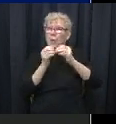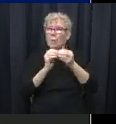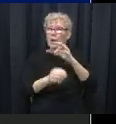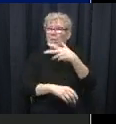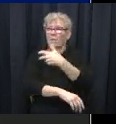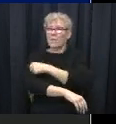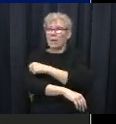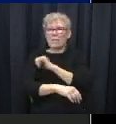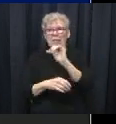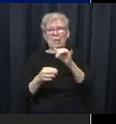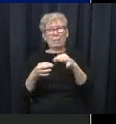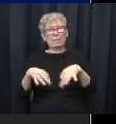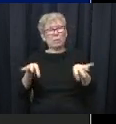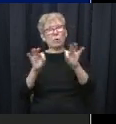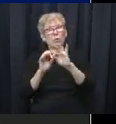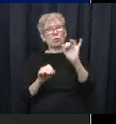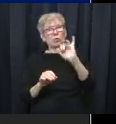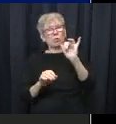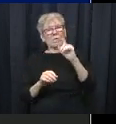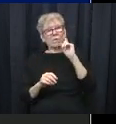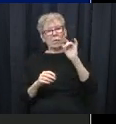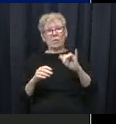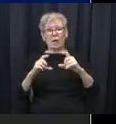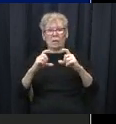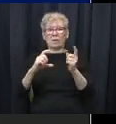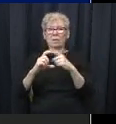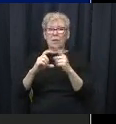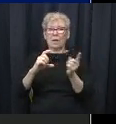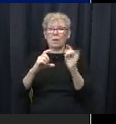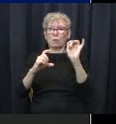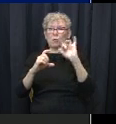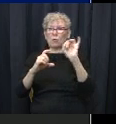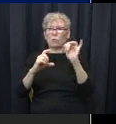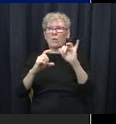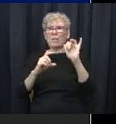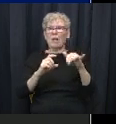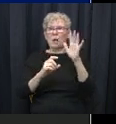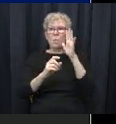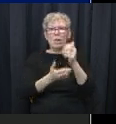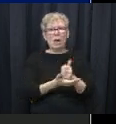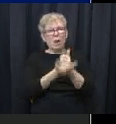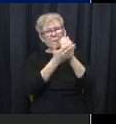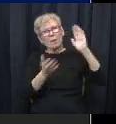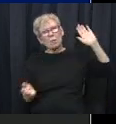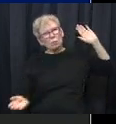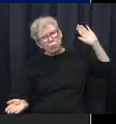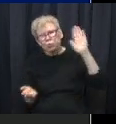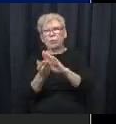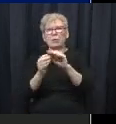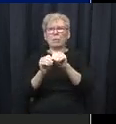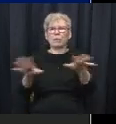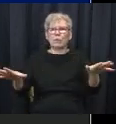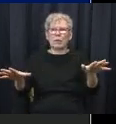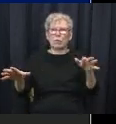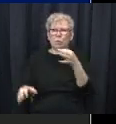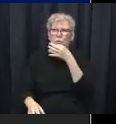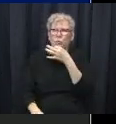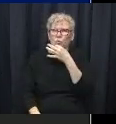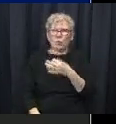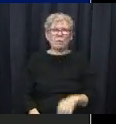to disrupt disease transmission on a large scale. This just simply shows